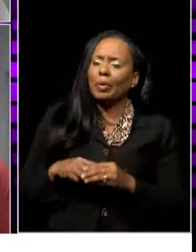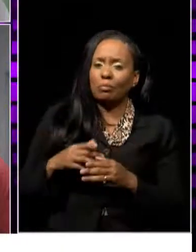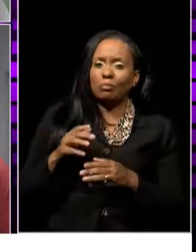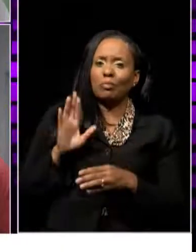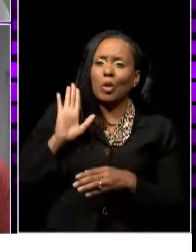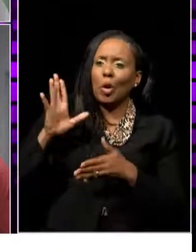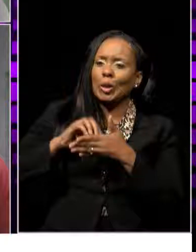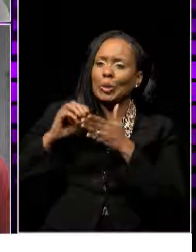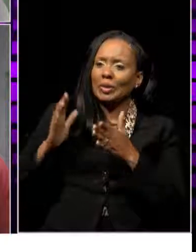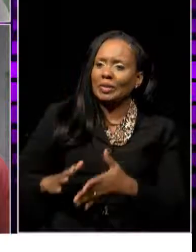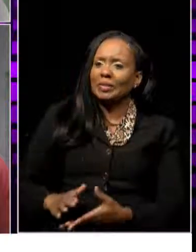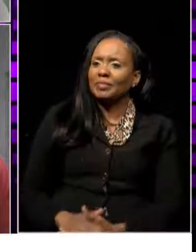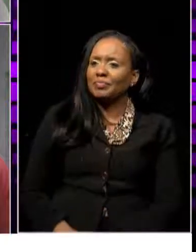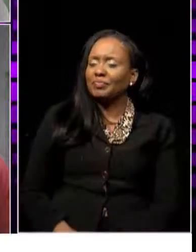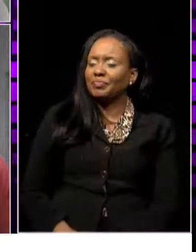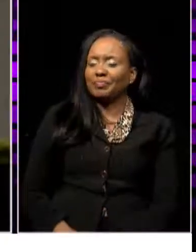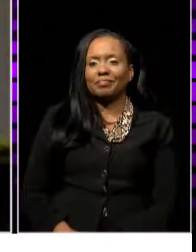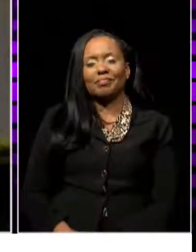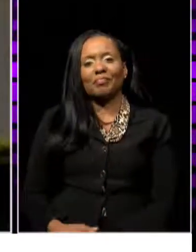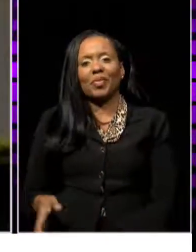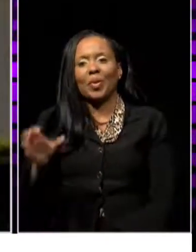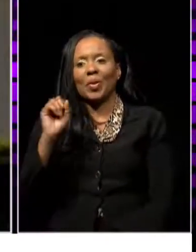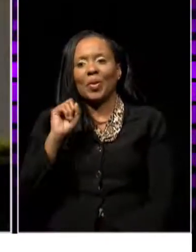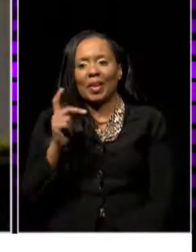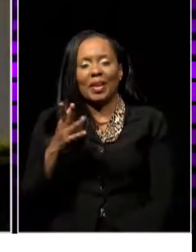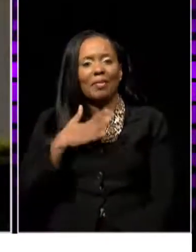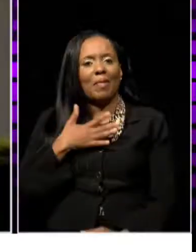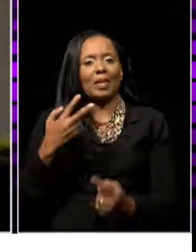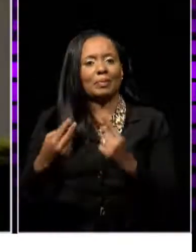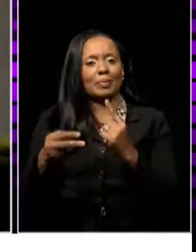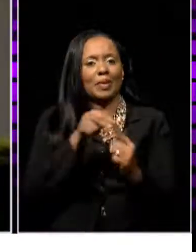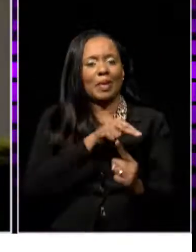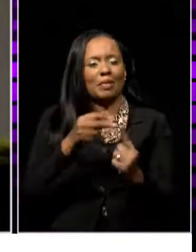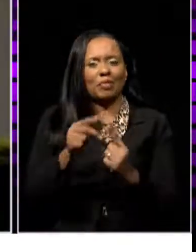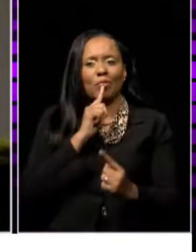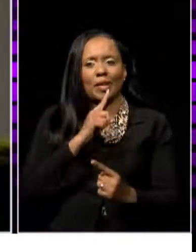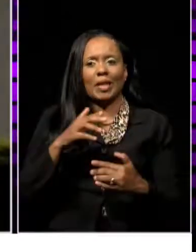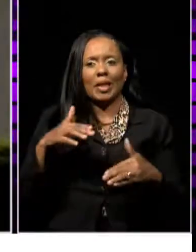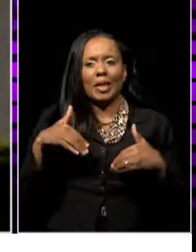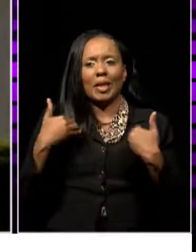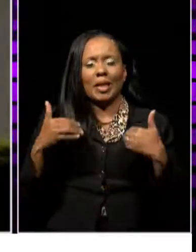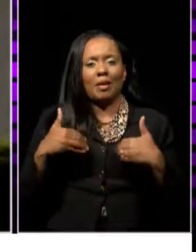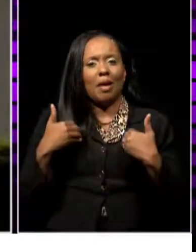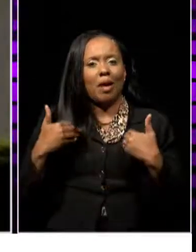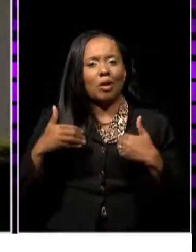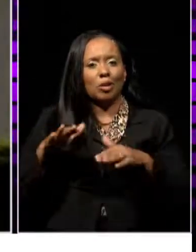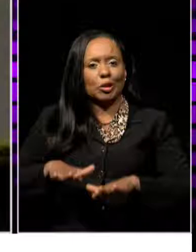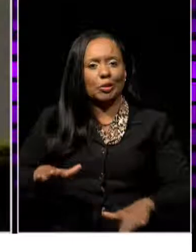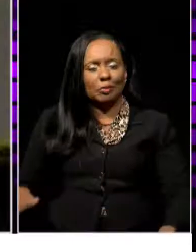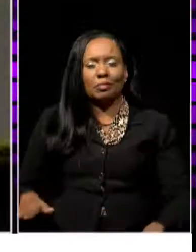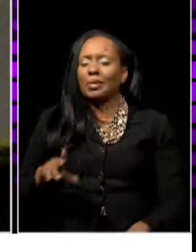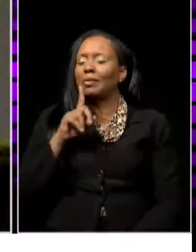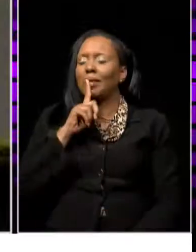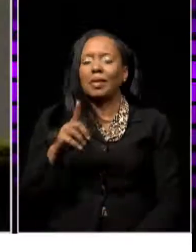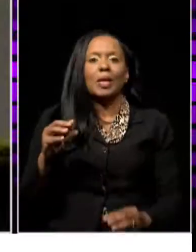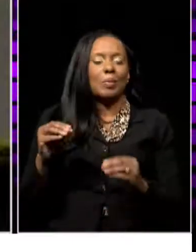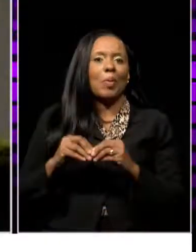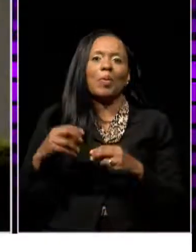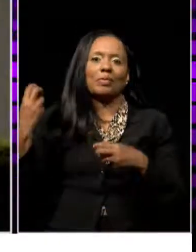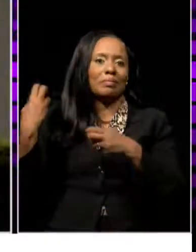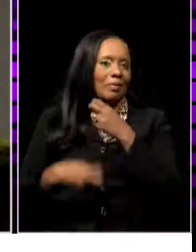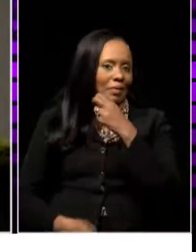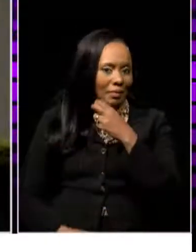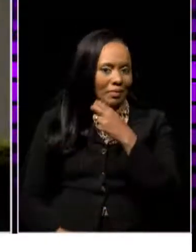Well, I would speak from the early childhood perspective. It's far more difficult for young children